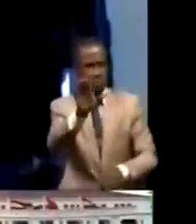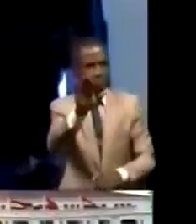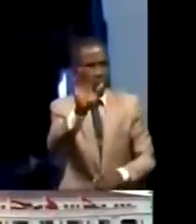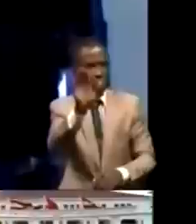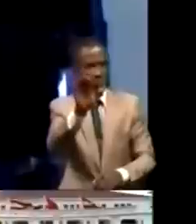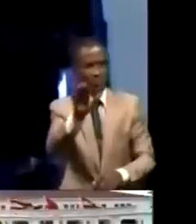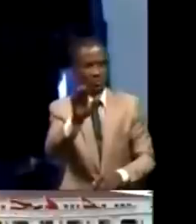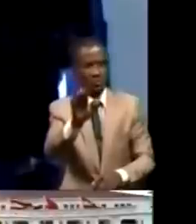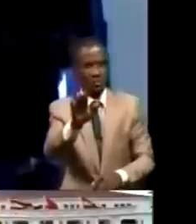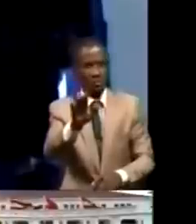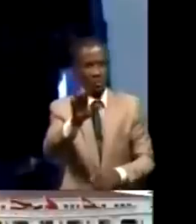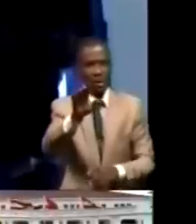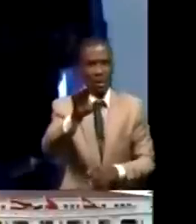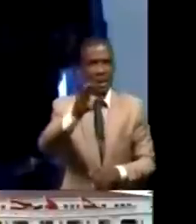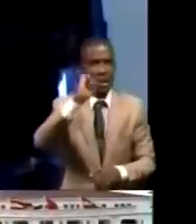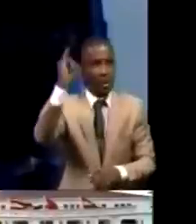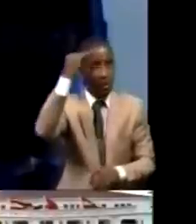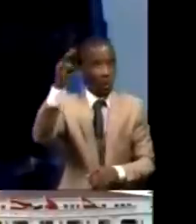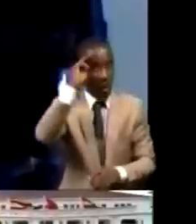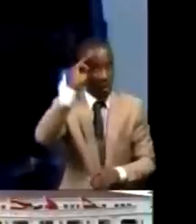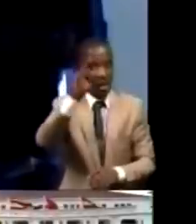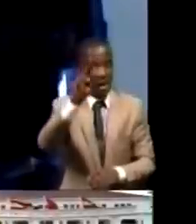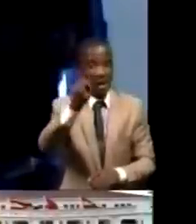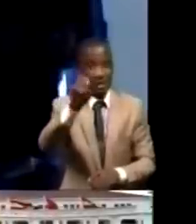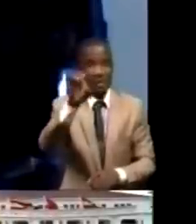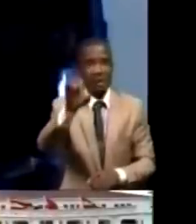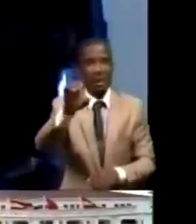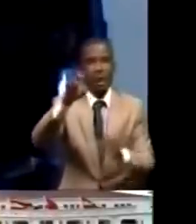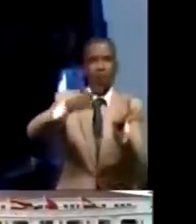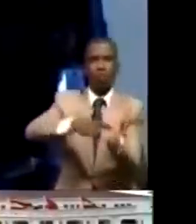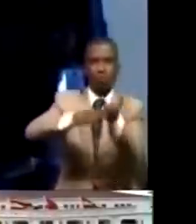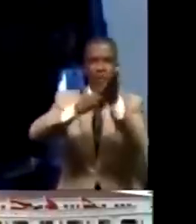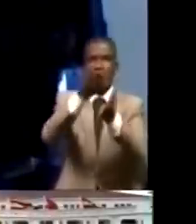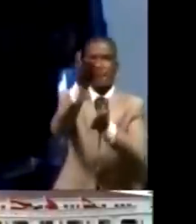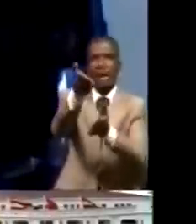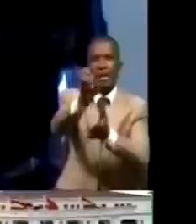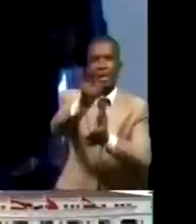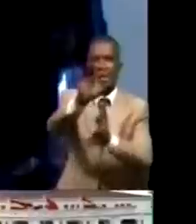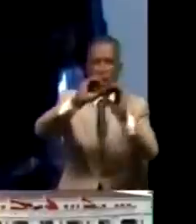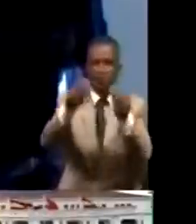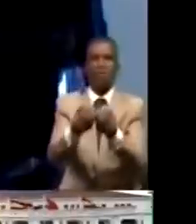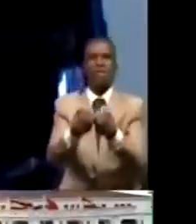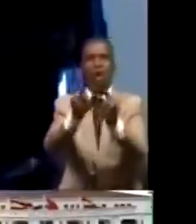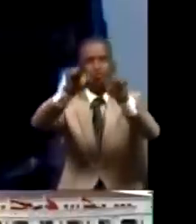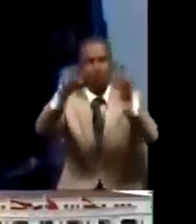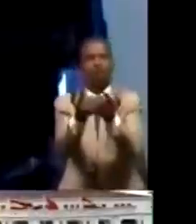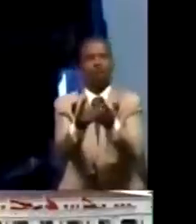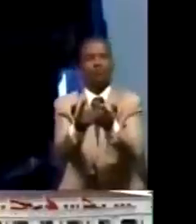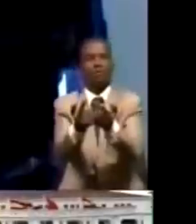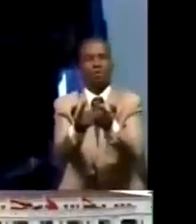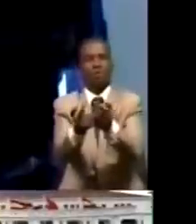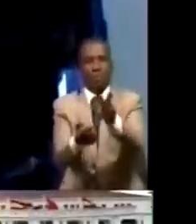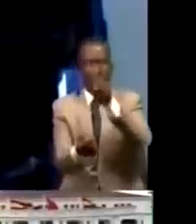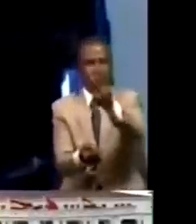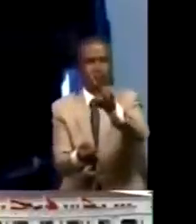I was asked by the petitioner to represent him with a team. I was there with Dr. Professor White